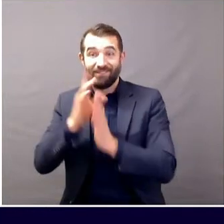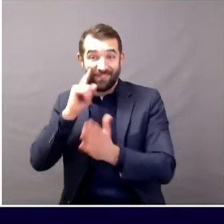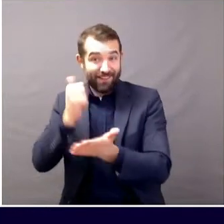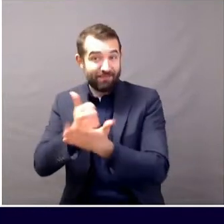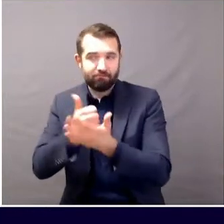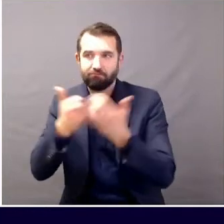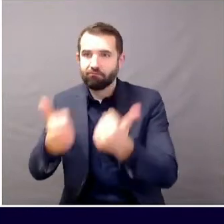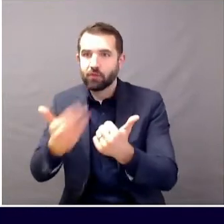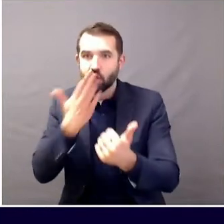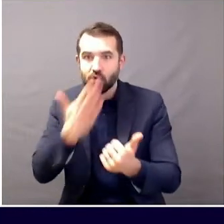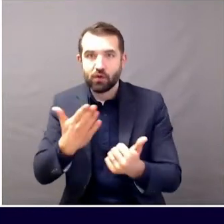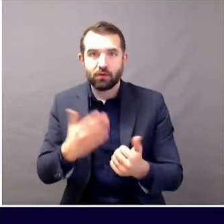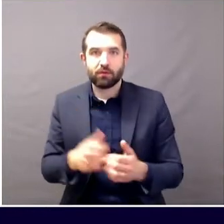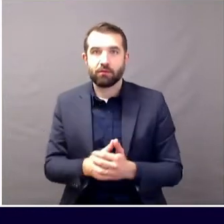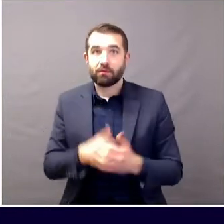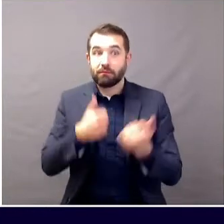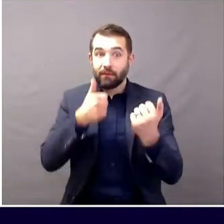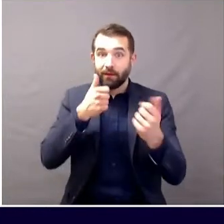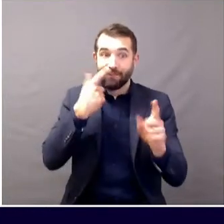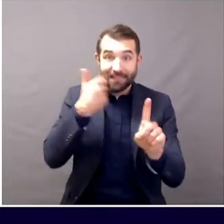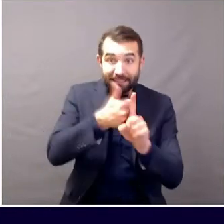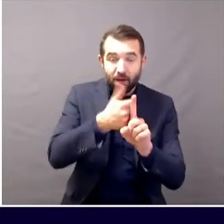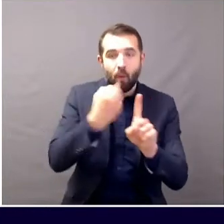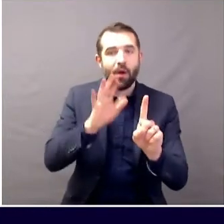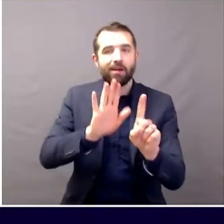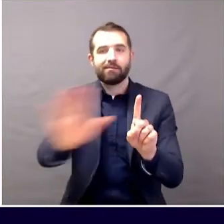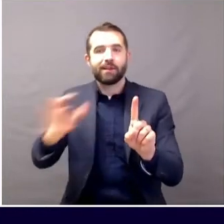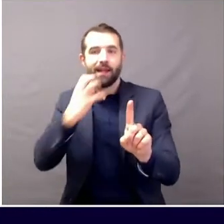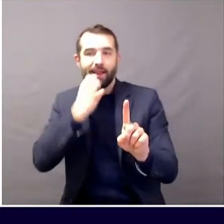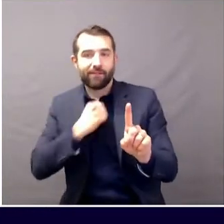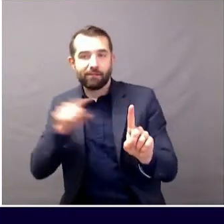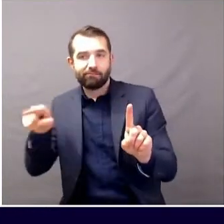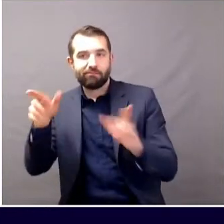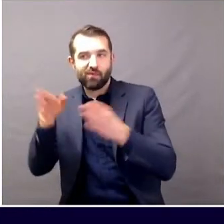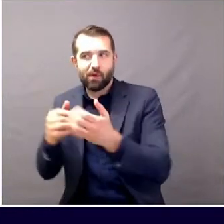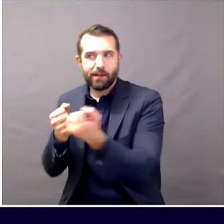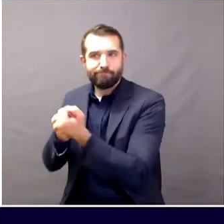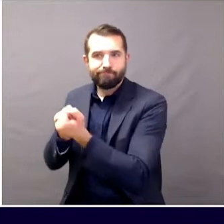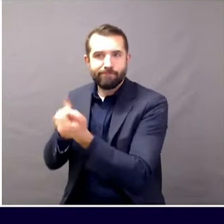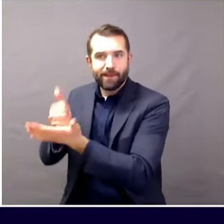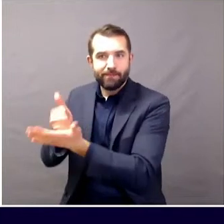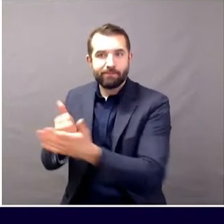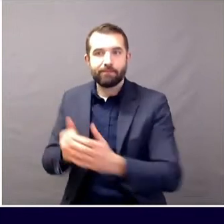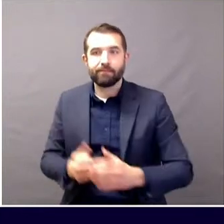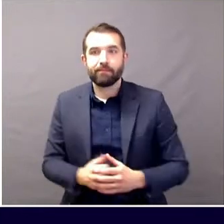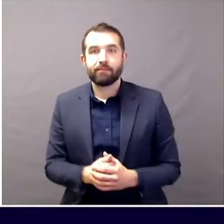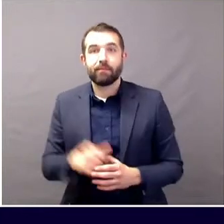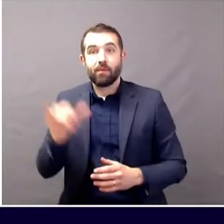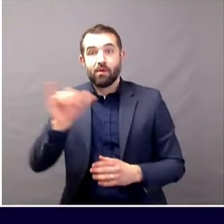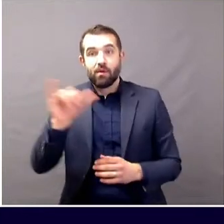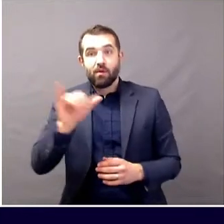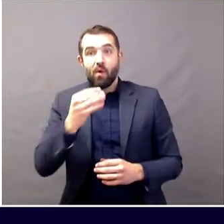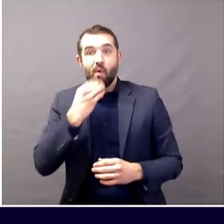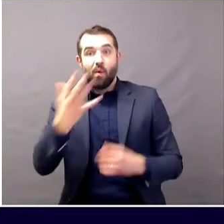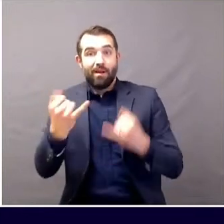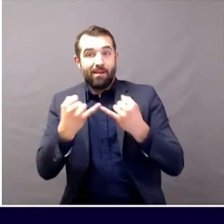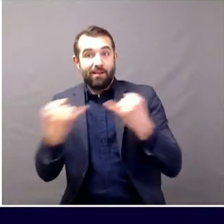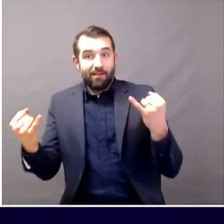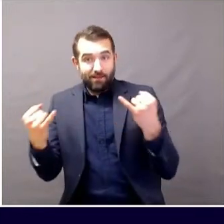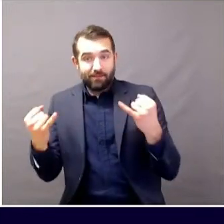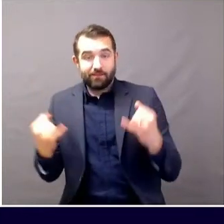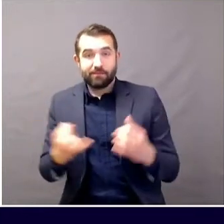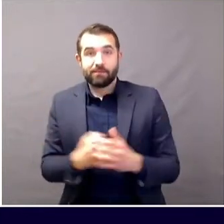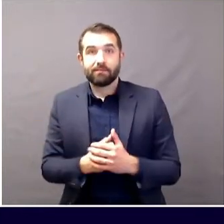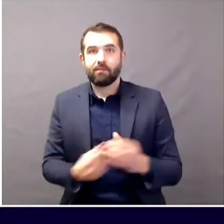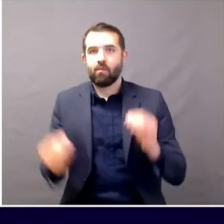care about. And that's true also of our warm lines. We've seen a significant increase in volume, and we've expanded the capacity of that